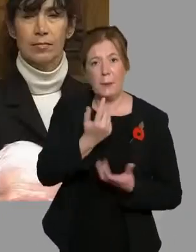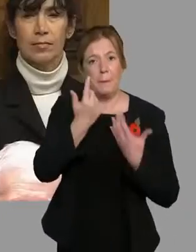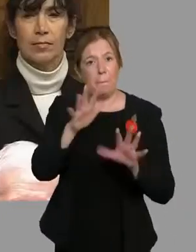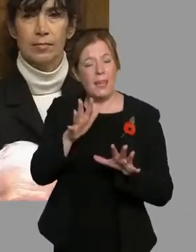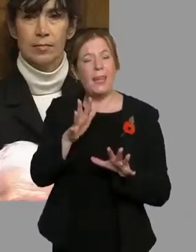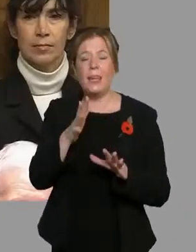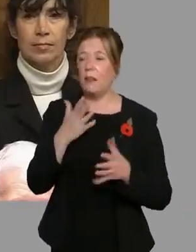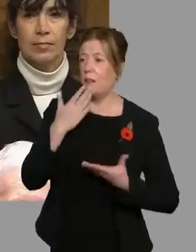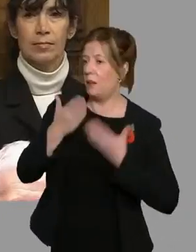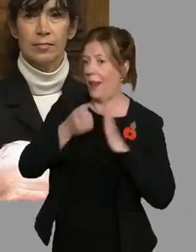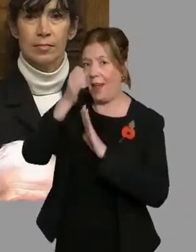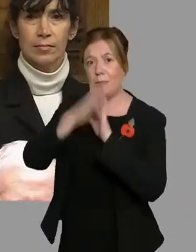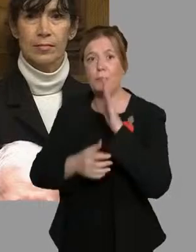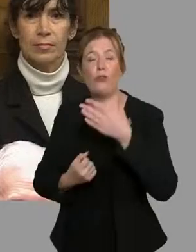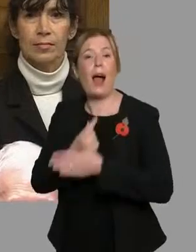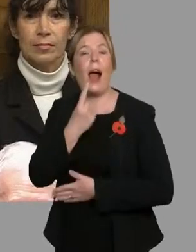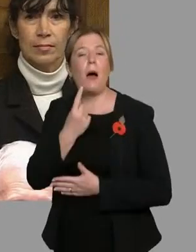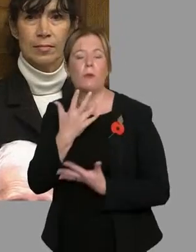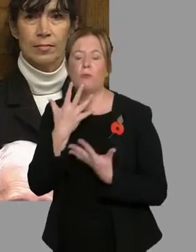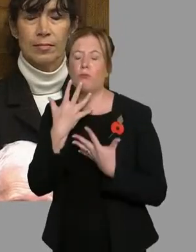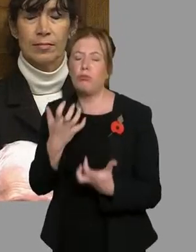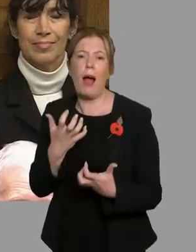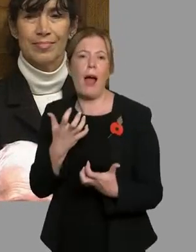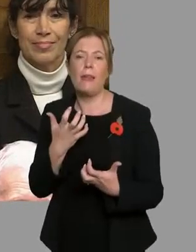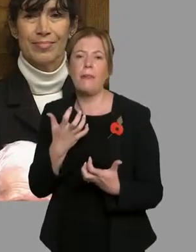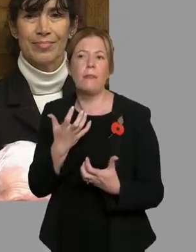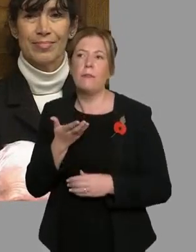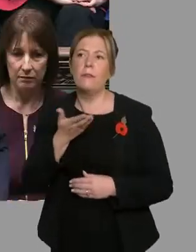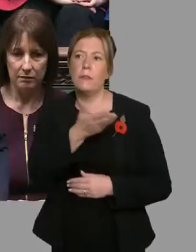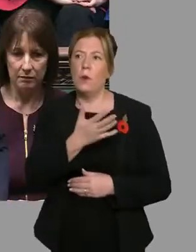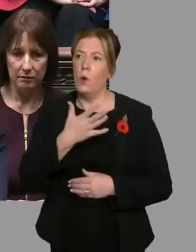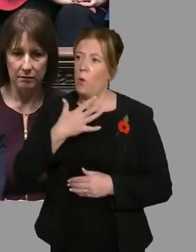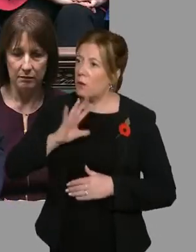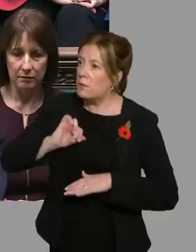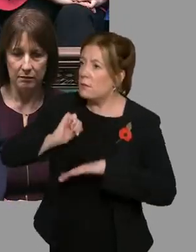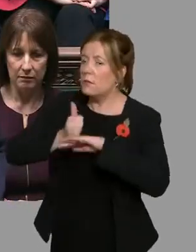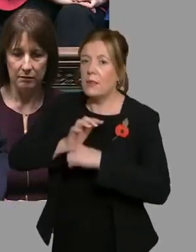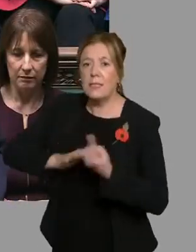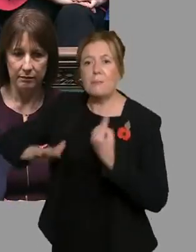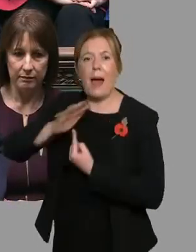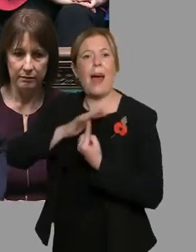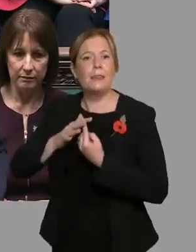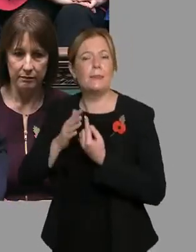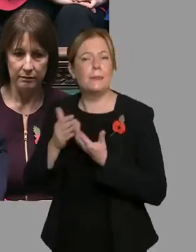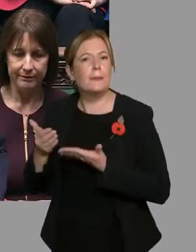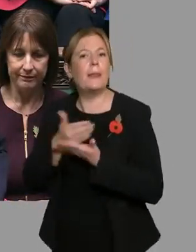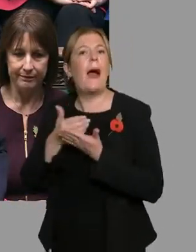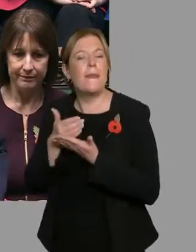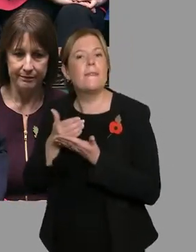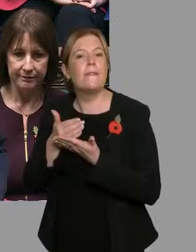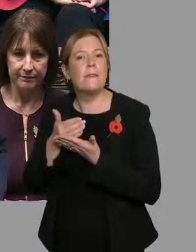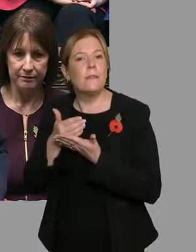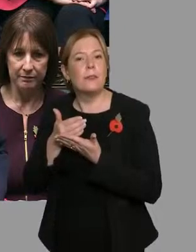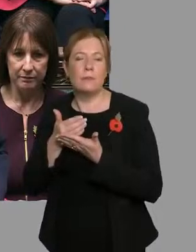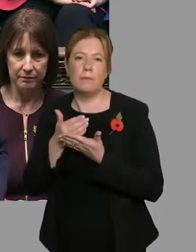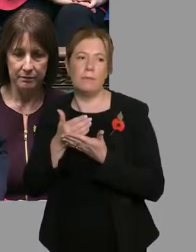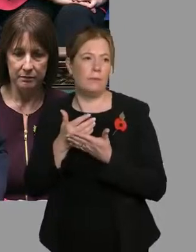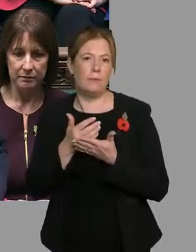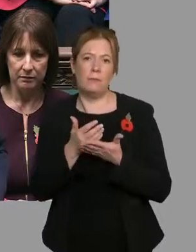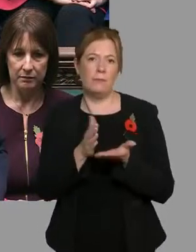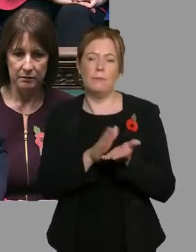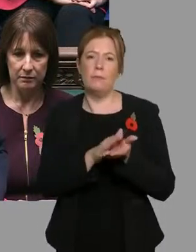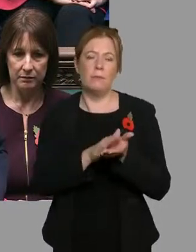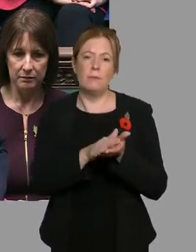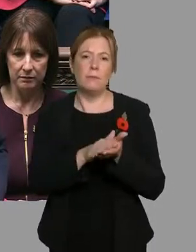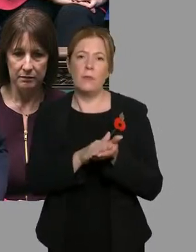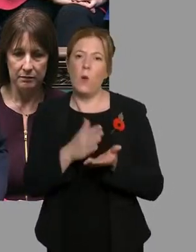creating safe spaces for women in her constituency. We must create a safer world online